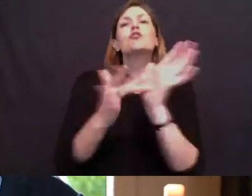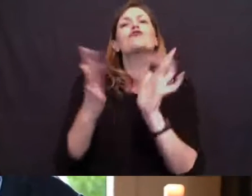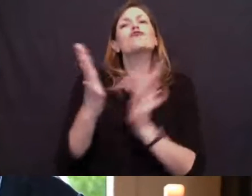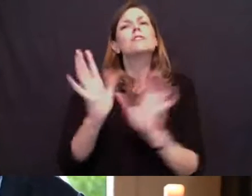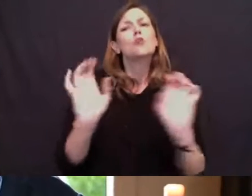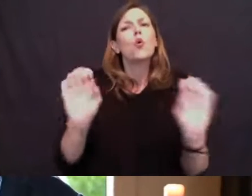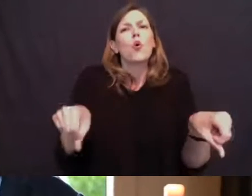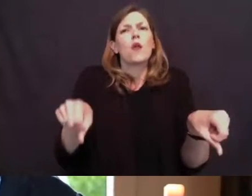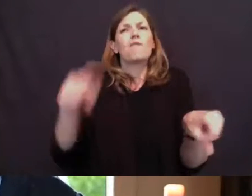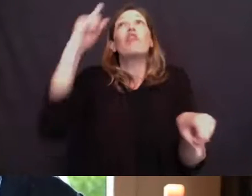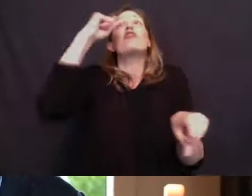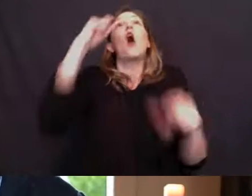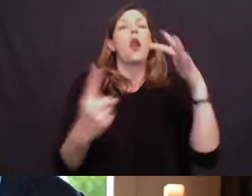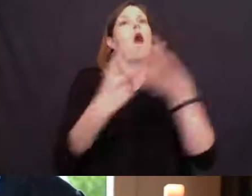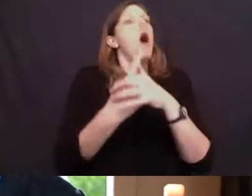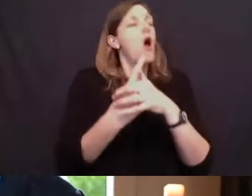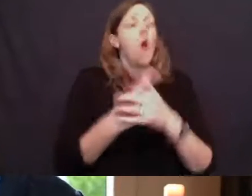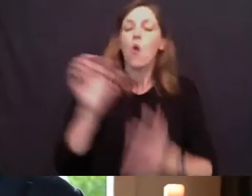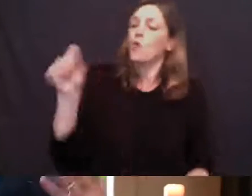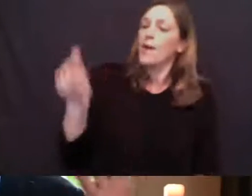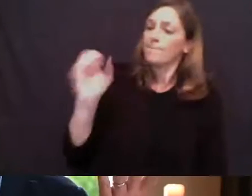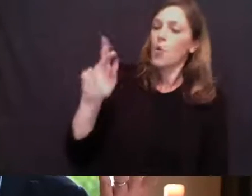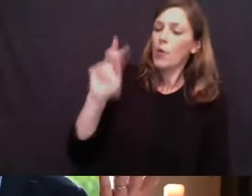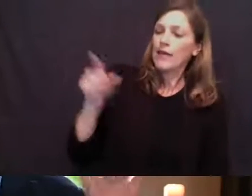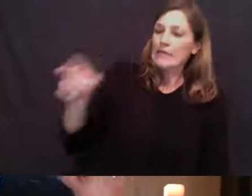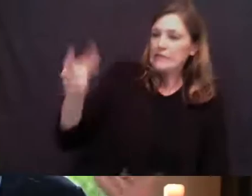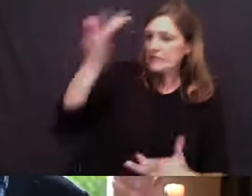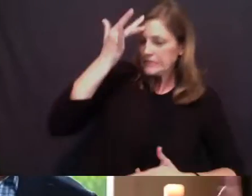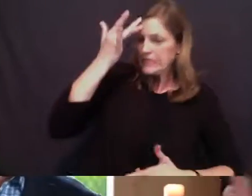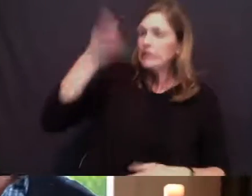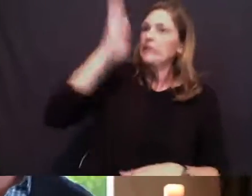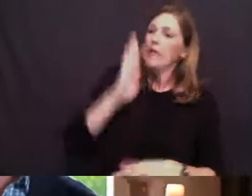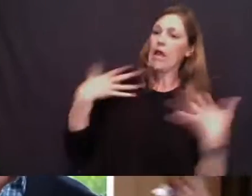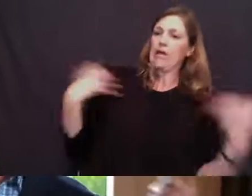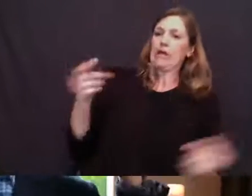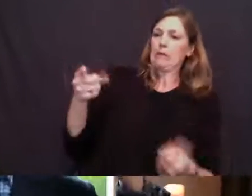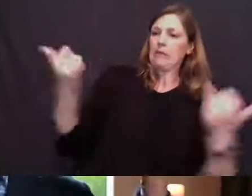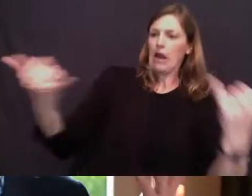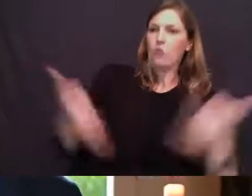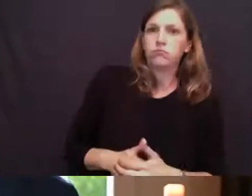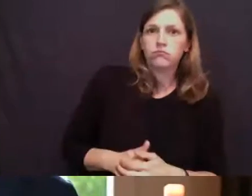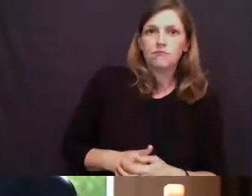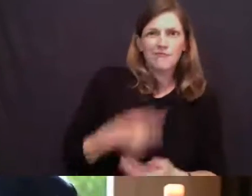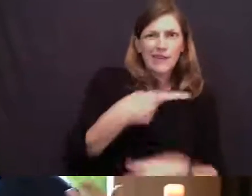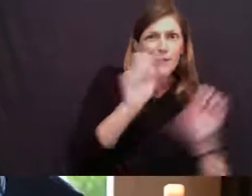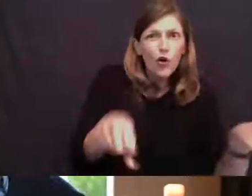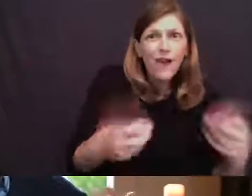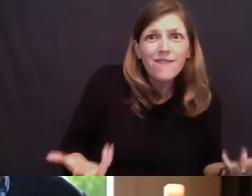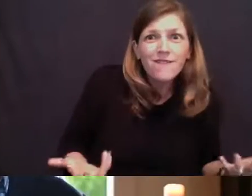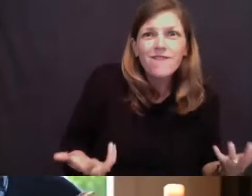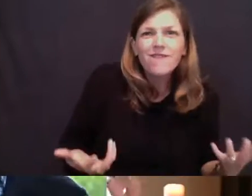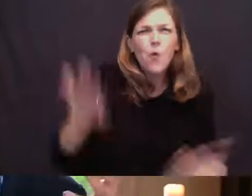just thought it. He could have just went, yep, okay, he's ill. God, heal Lazarus now. Like, he could have just did it there, but nothing. Why was